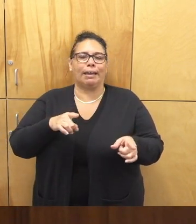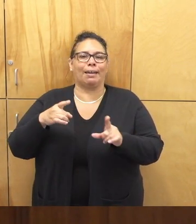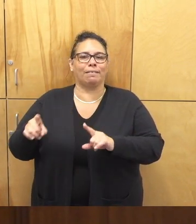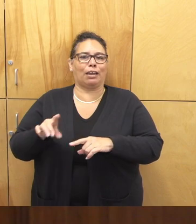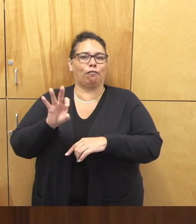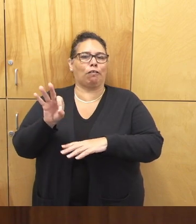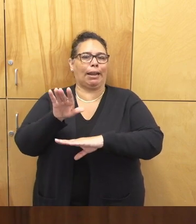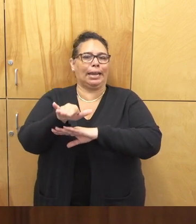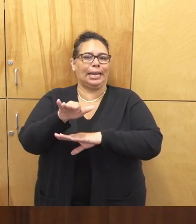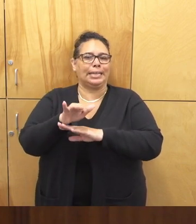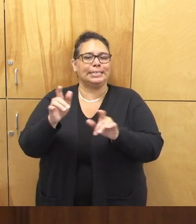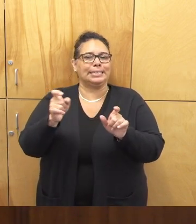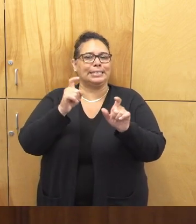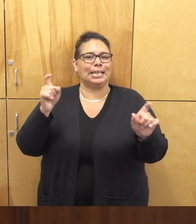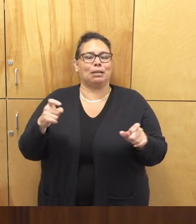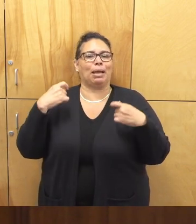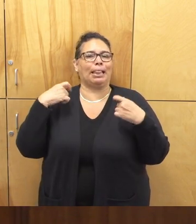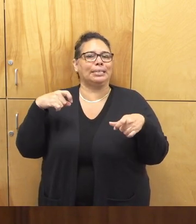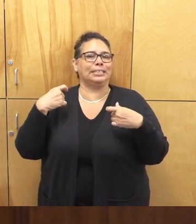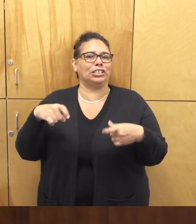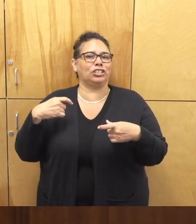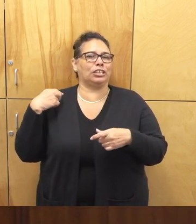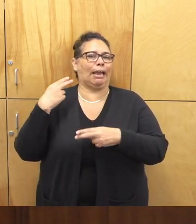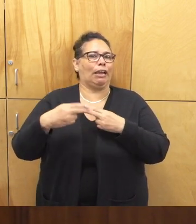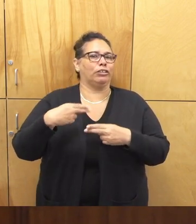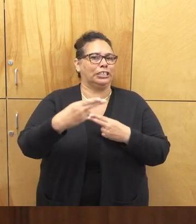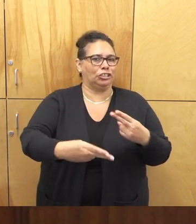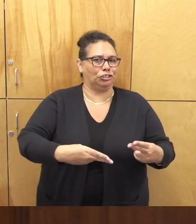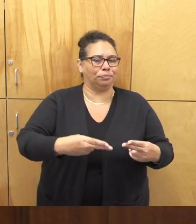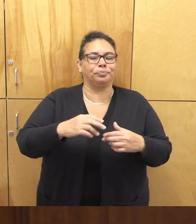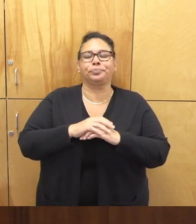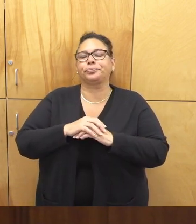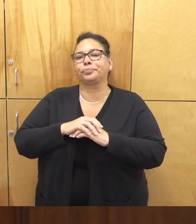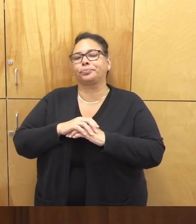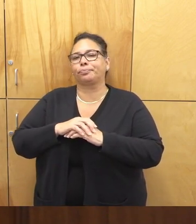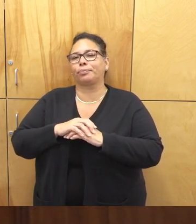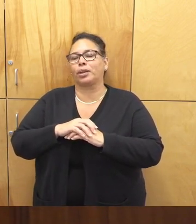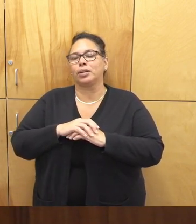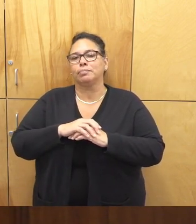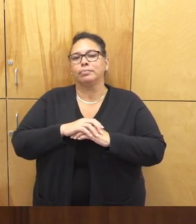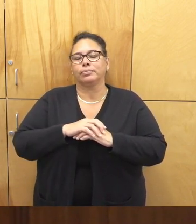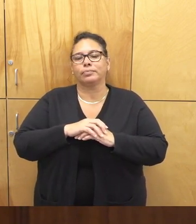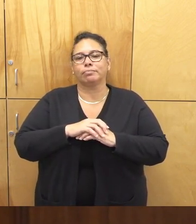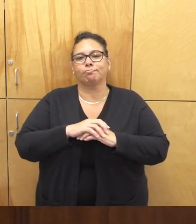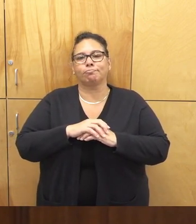celebrating Latino culture, Latino Heritage Month.